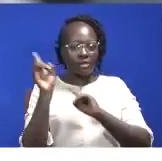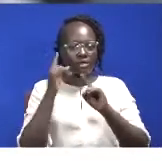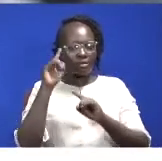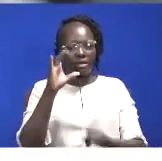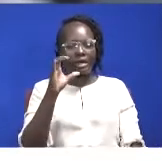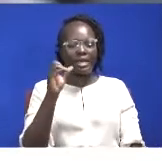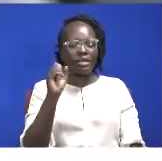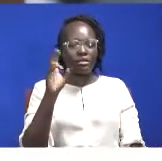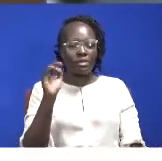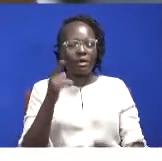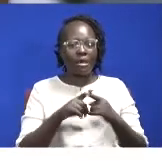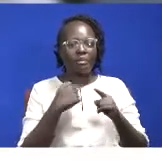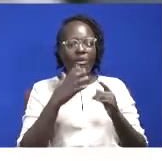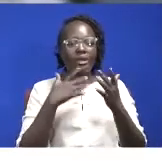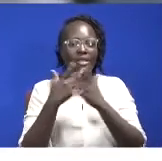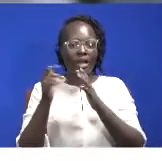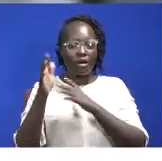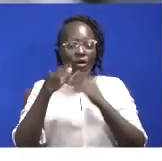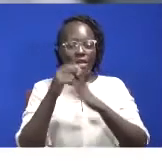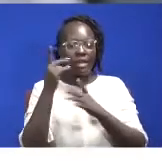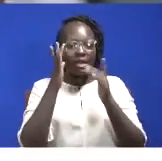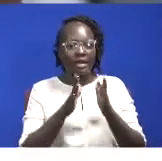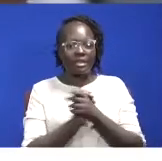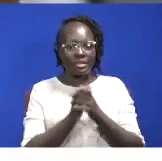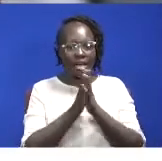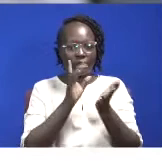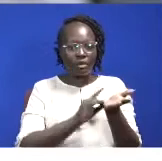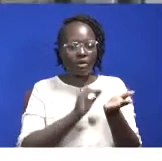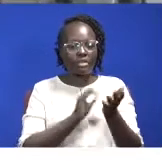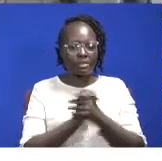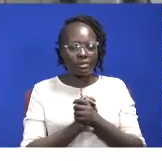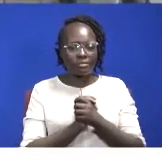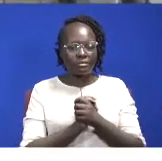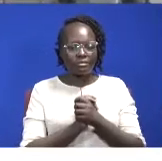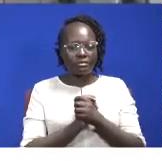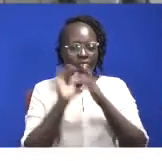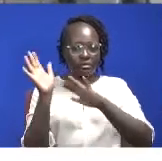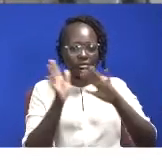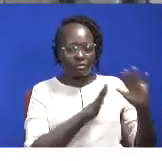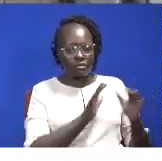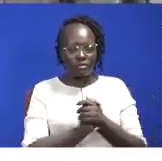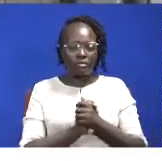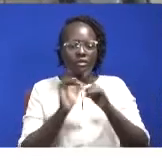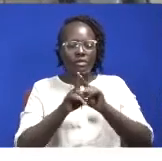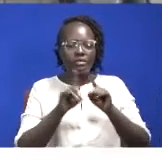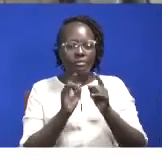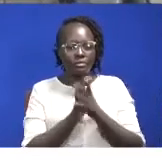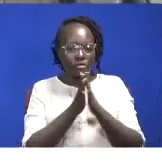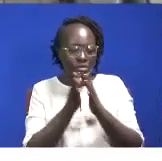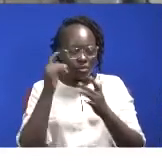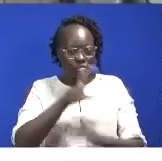Curson, but I want to thank all the Kenyatta doctors. A story of resilience, helping change